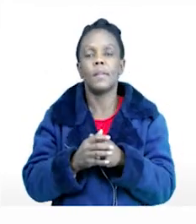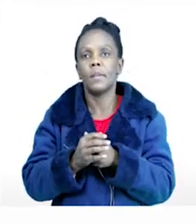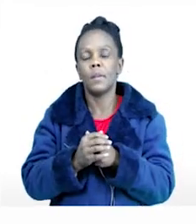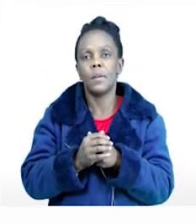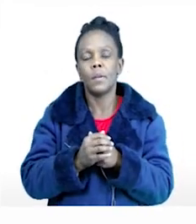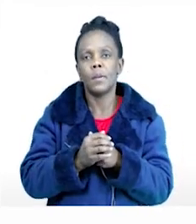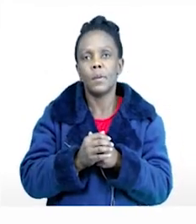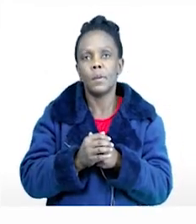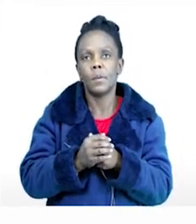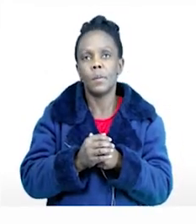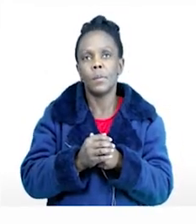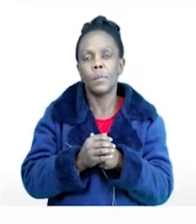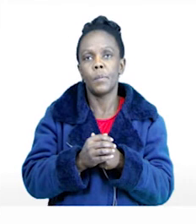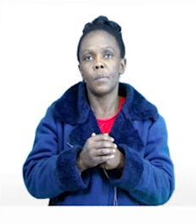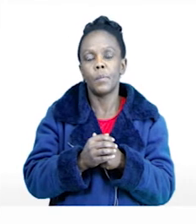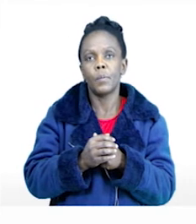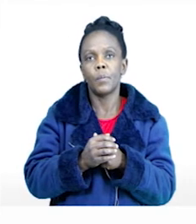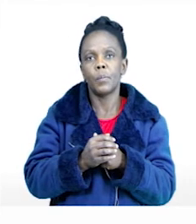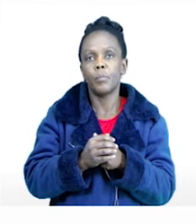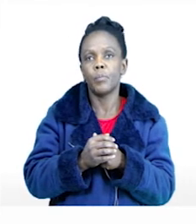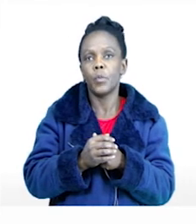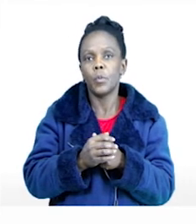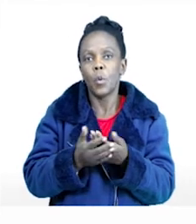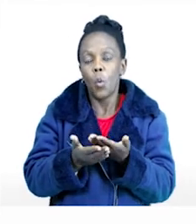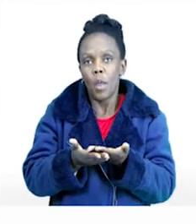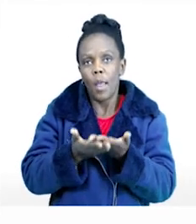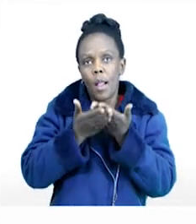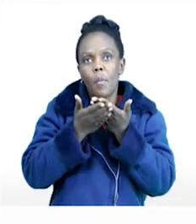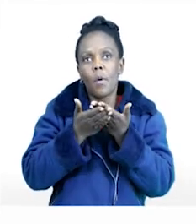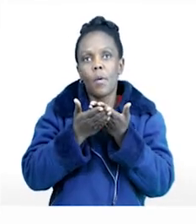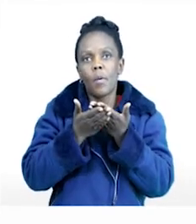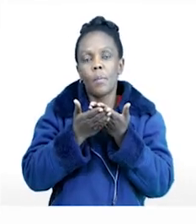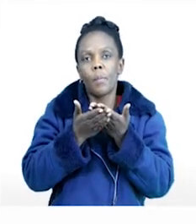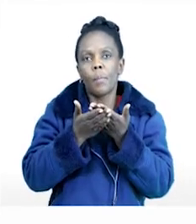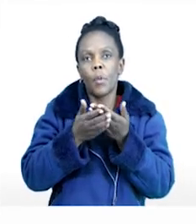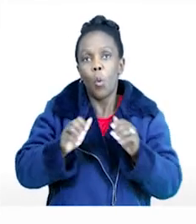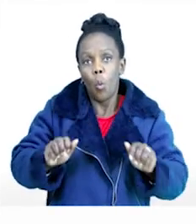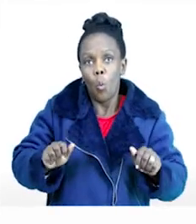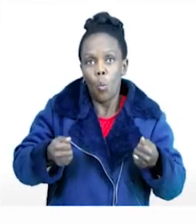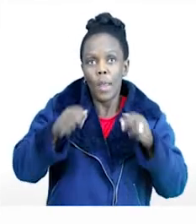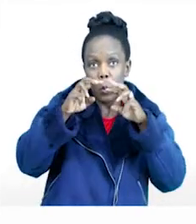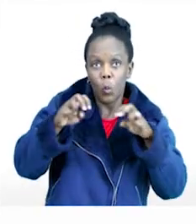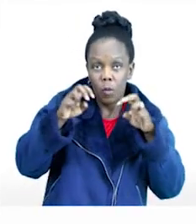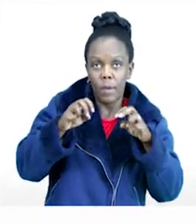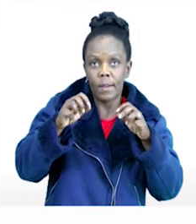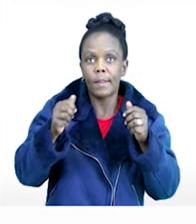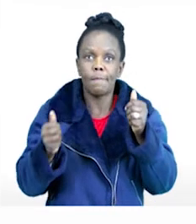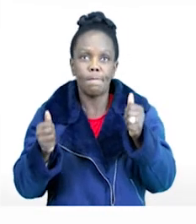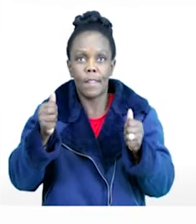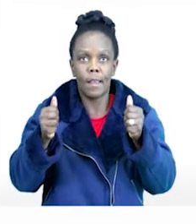the aeroplane. So we helped the boy find the car, the helicopter, and